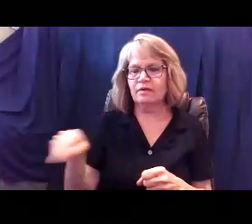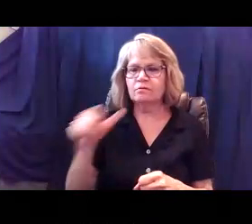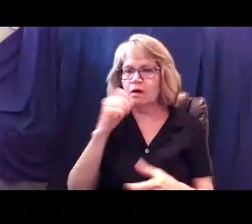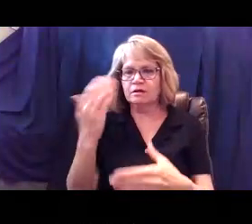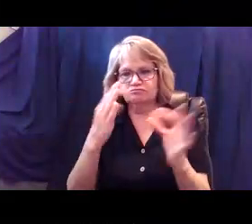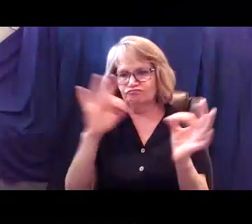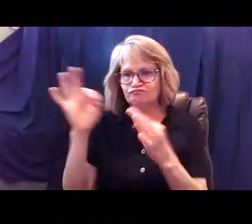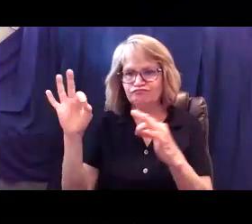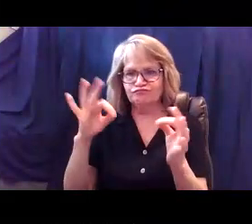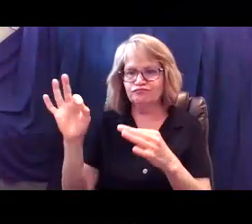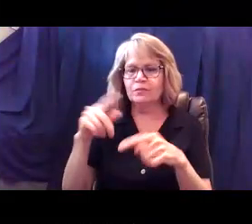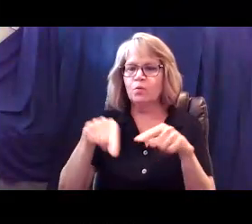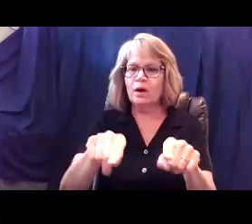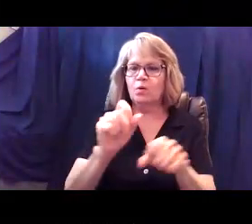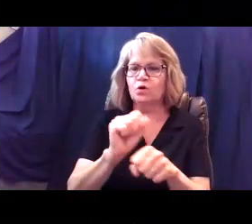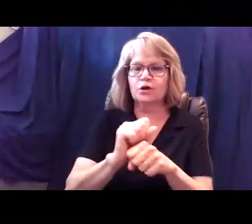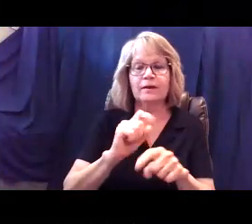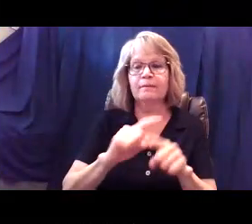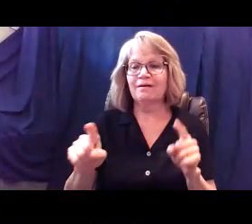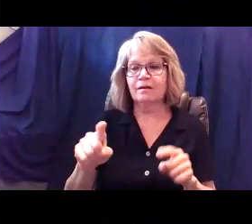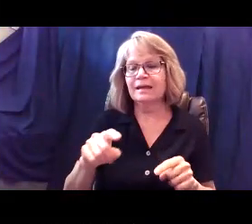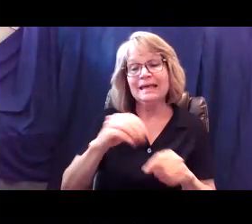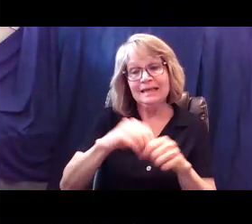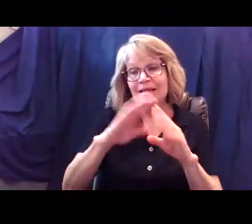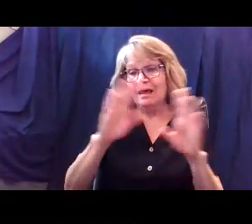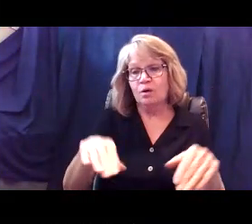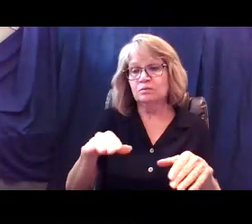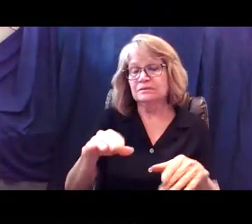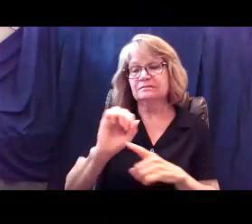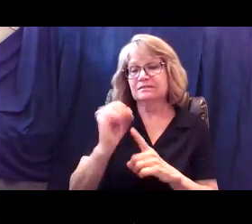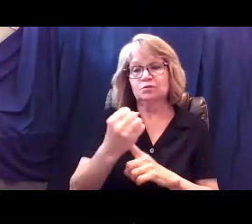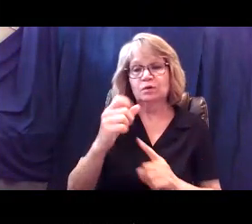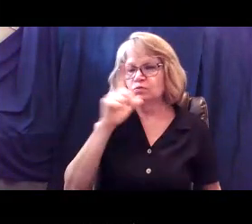are not needed, especially in a housing setting.